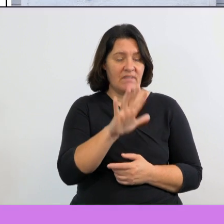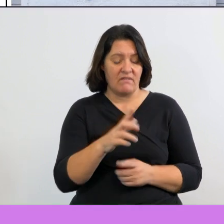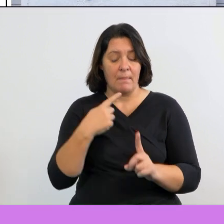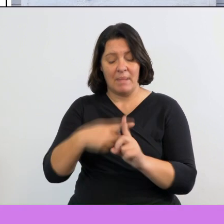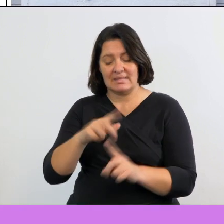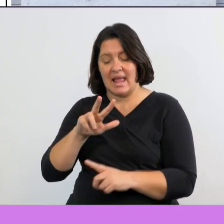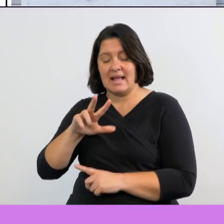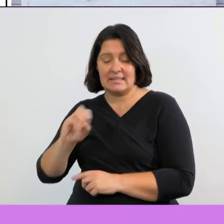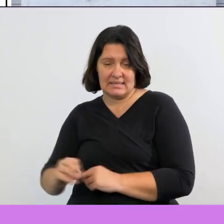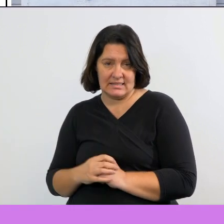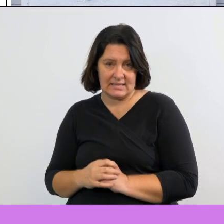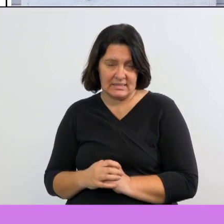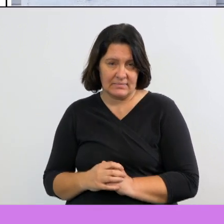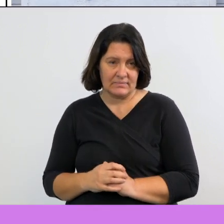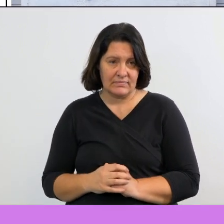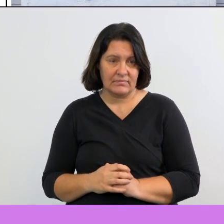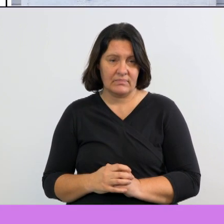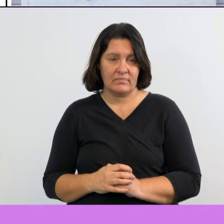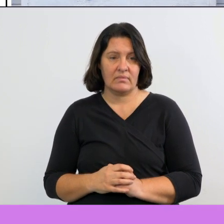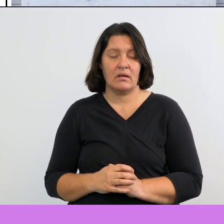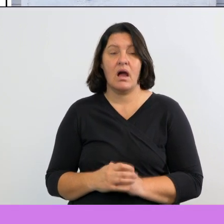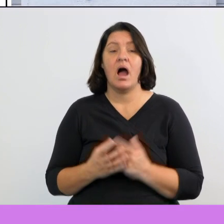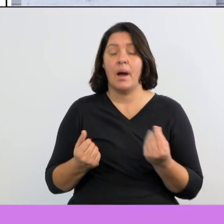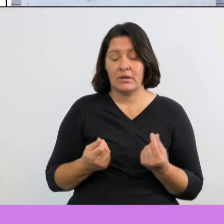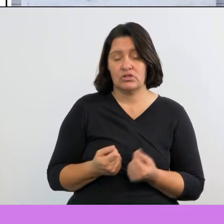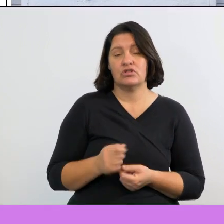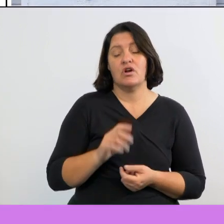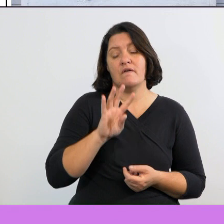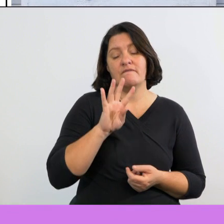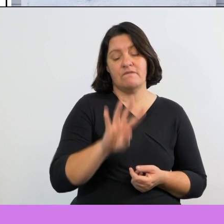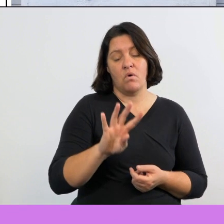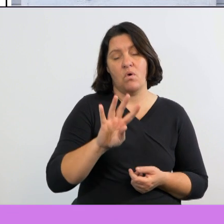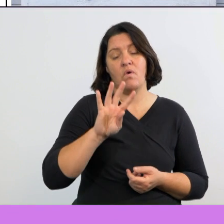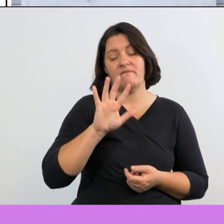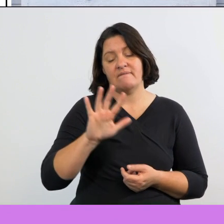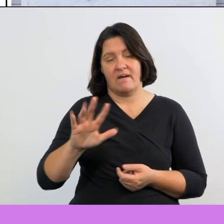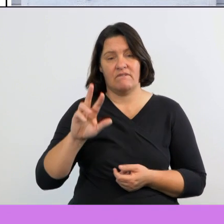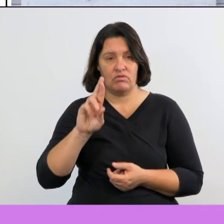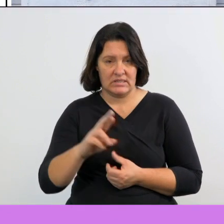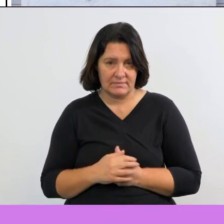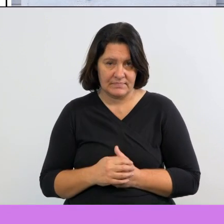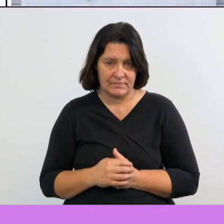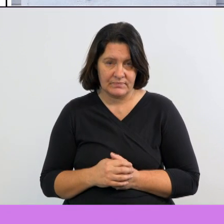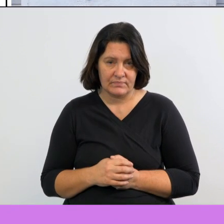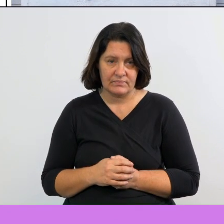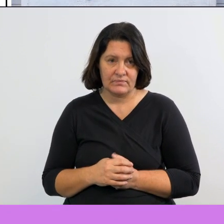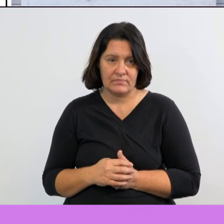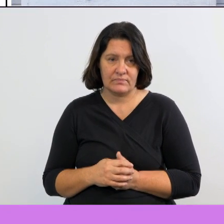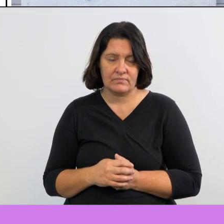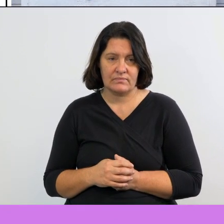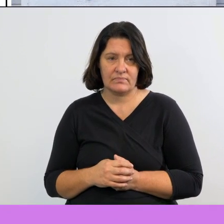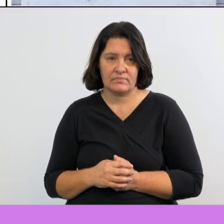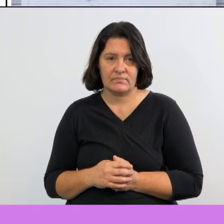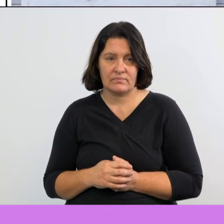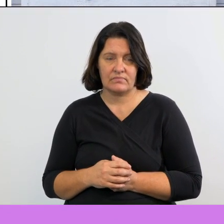80 Rand. Okay, so therefore, this will be 4 155 rand. Okay, so I'm going to